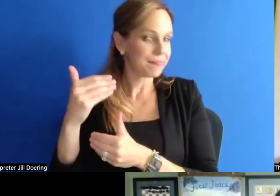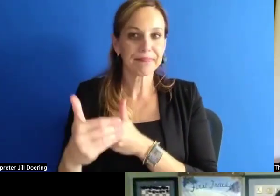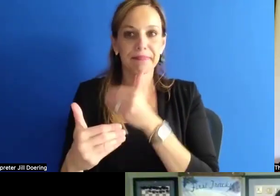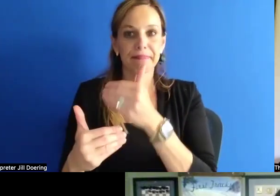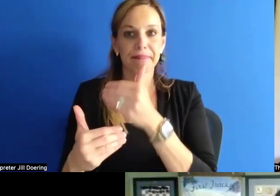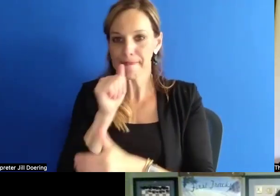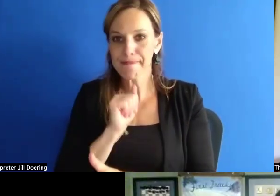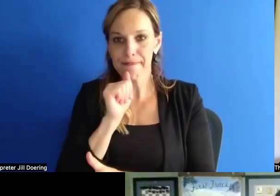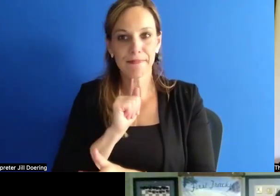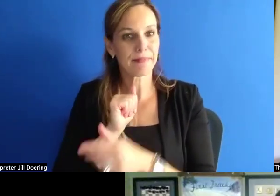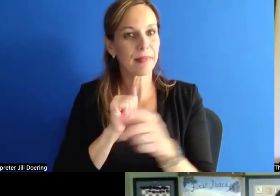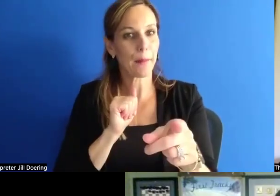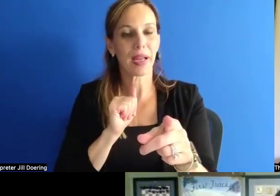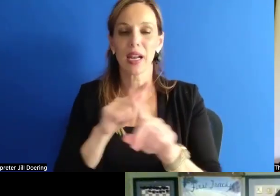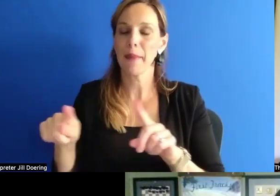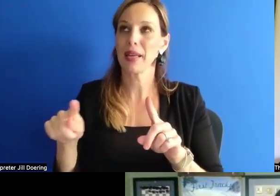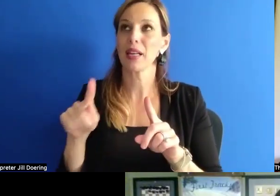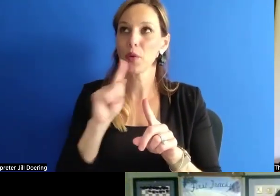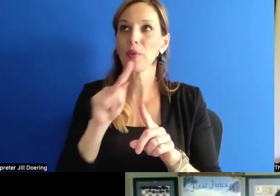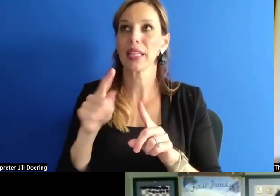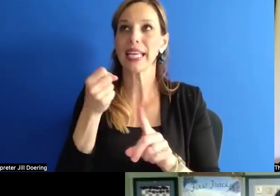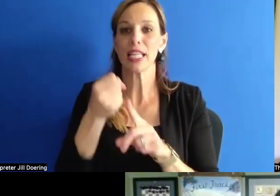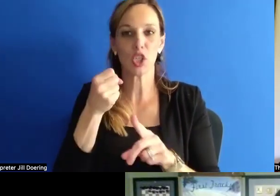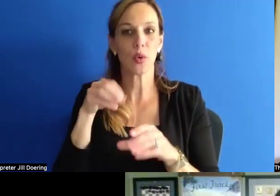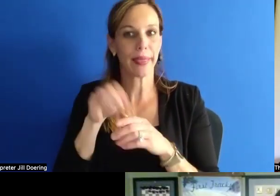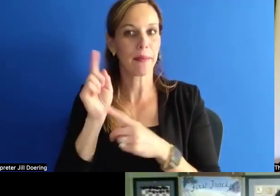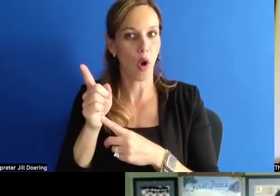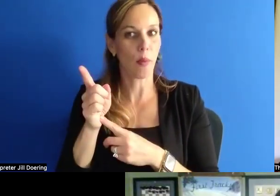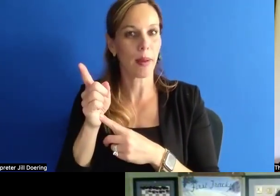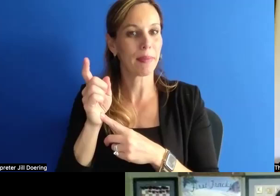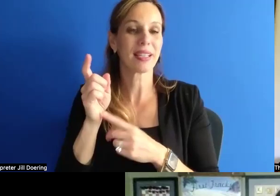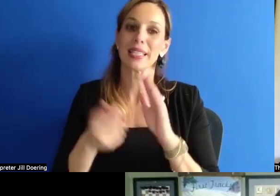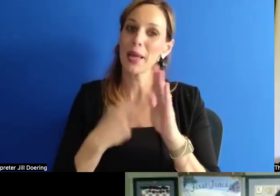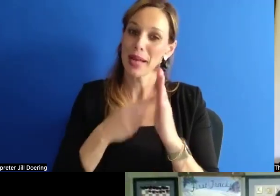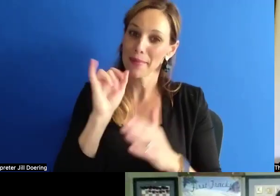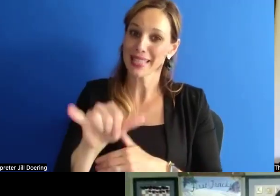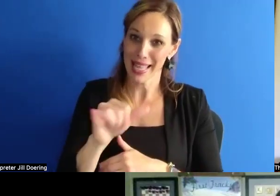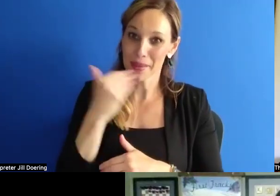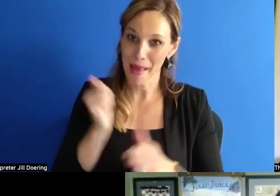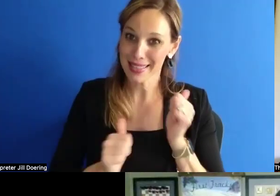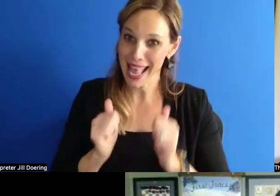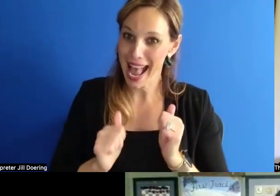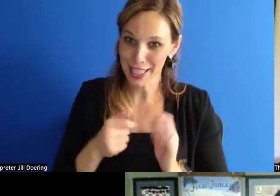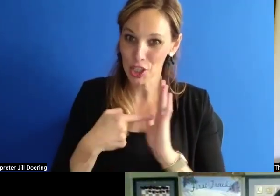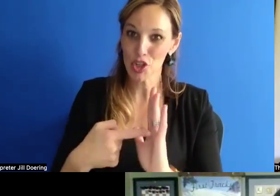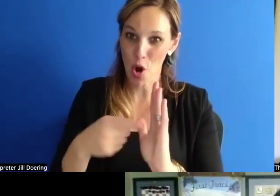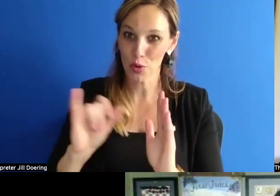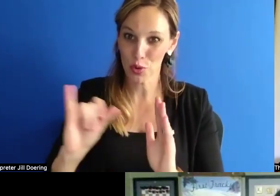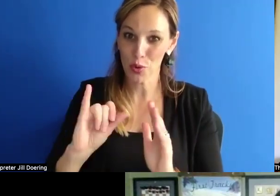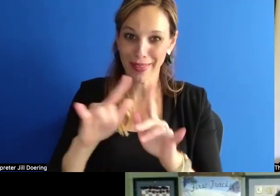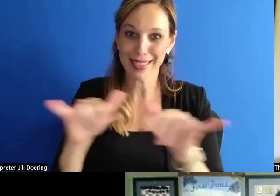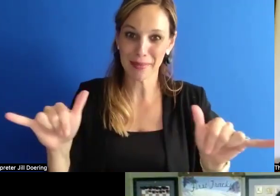hits you when you're in the moment, that's when the best acting comes out because you're feeling all